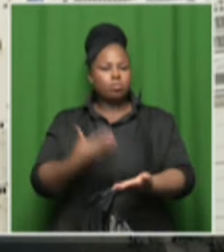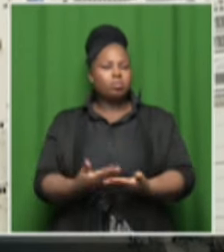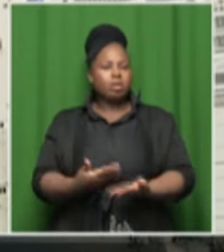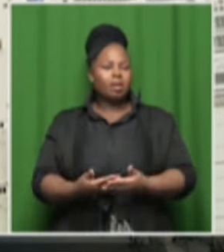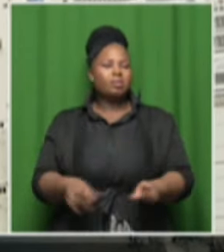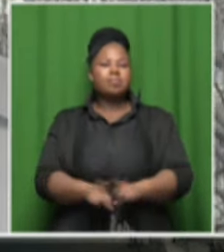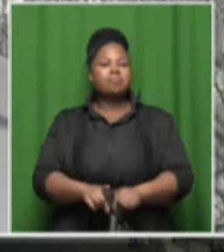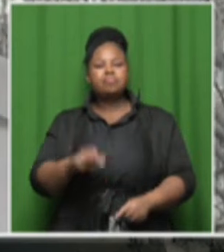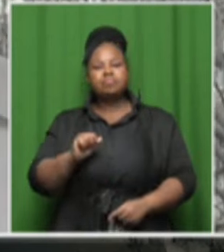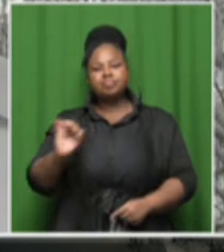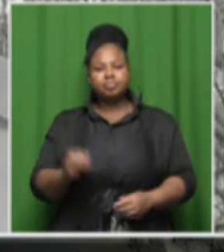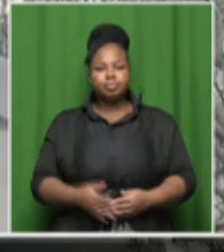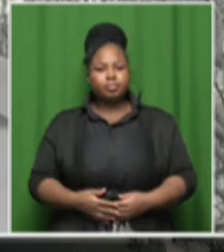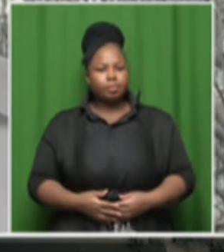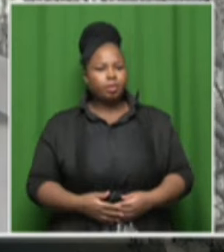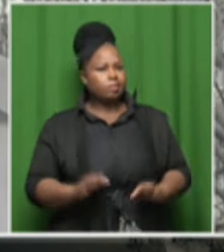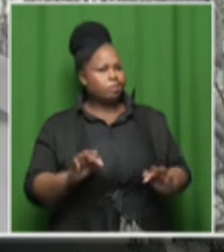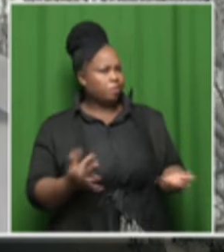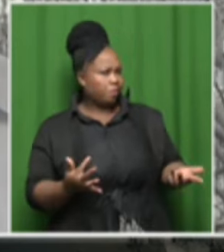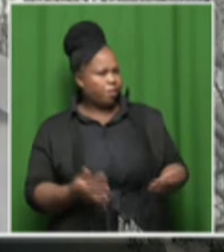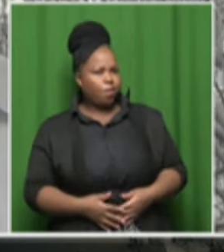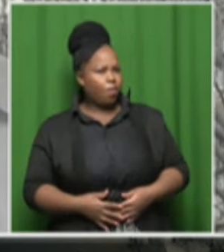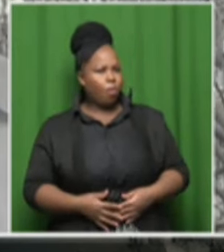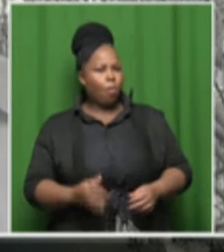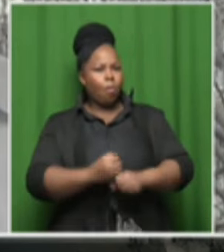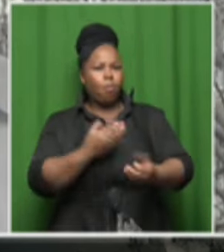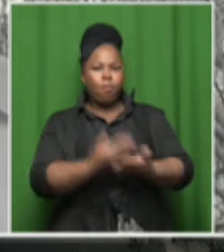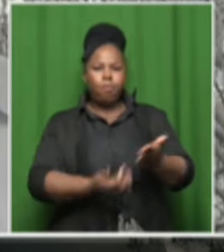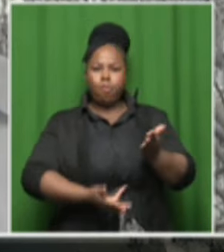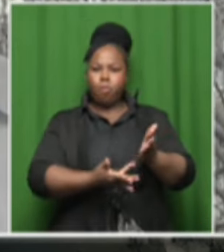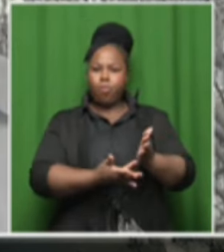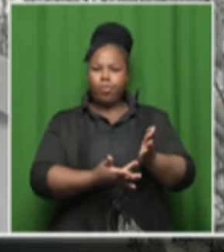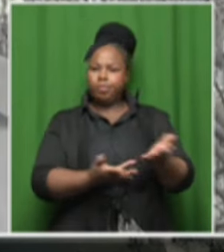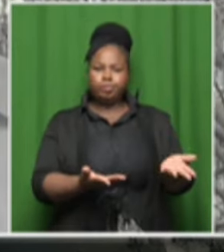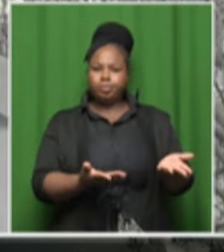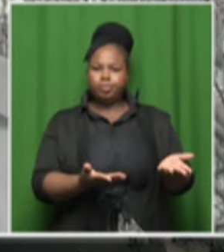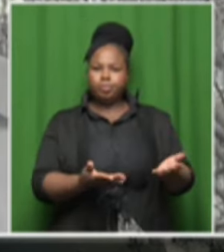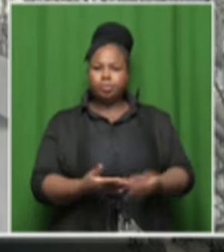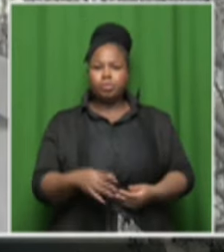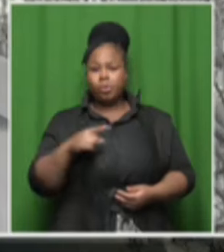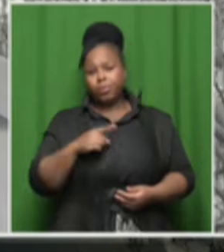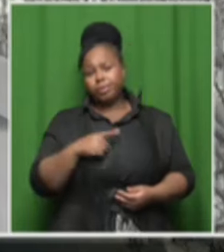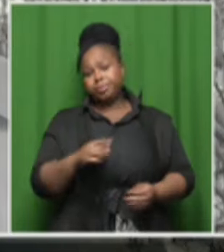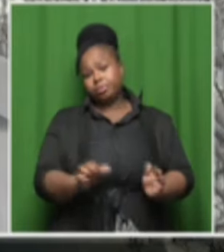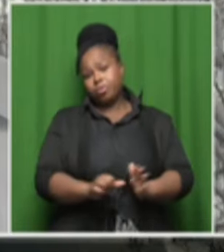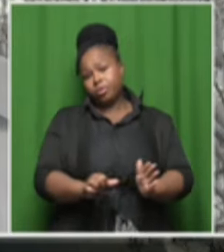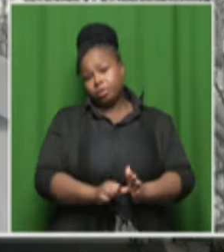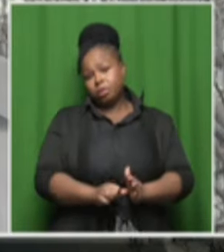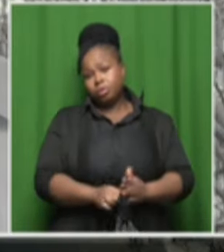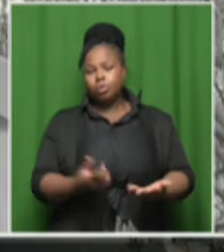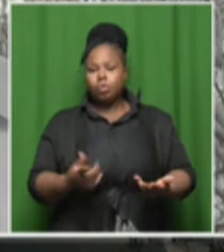So how do we begin to leverage digital technology at large? Because it's important to create a